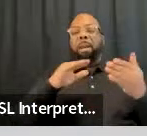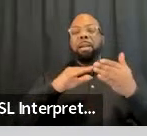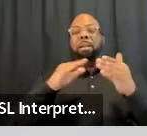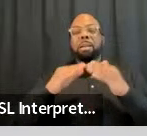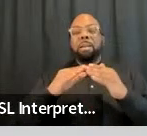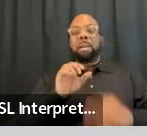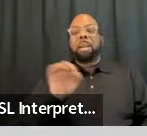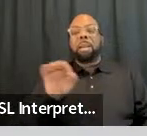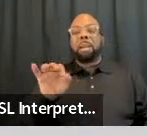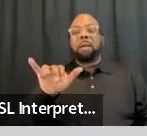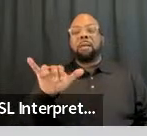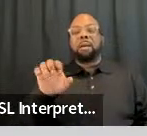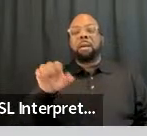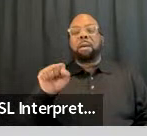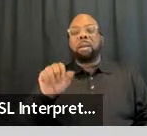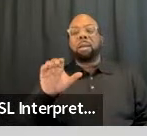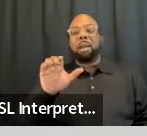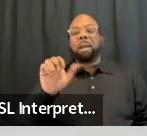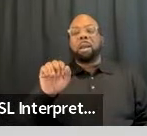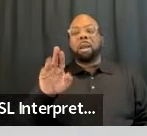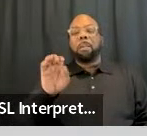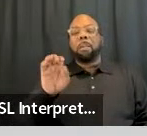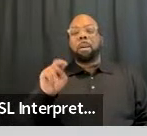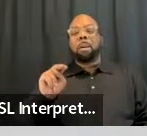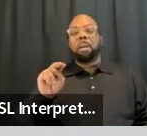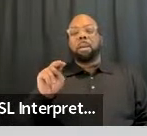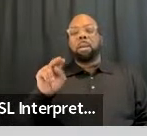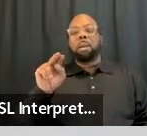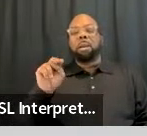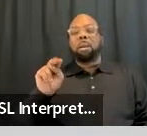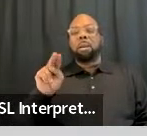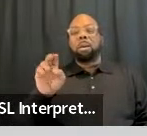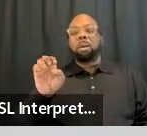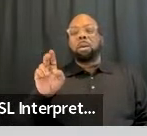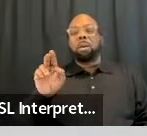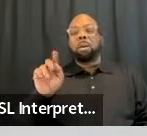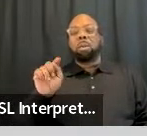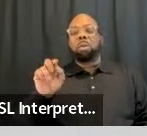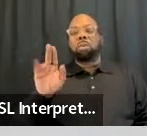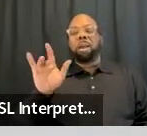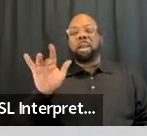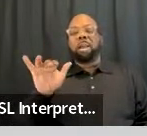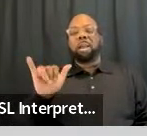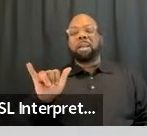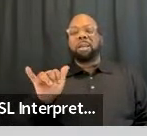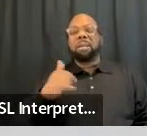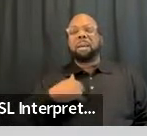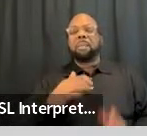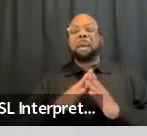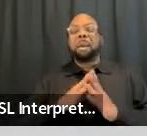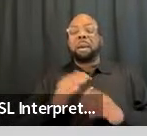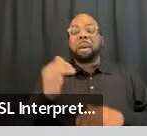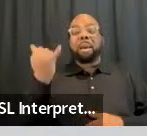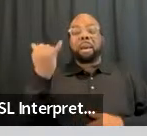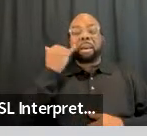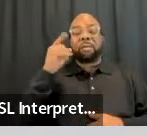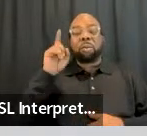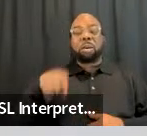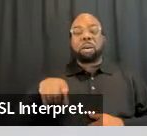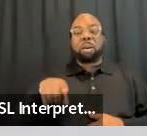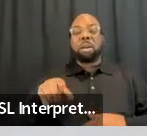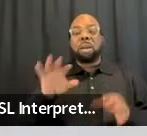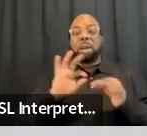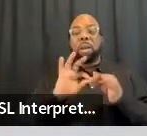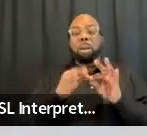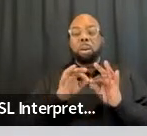carbon neutrality. I would first like to ask if anyone needs translation at this meeting. I will read from a slide and I